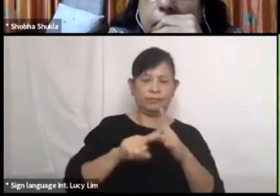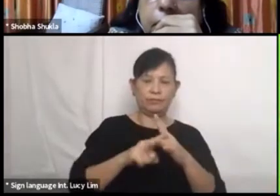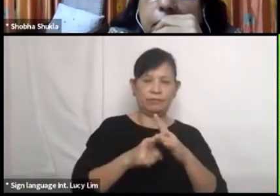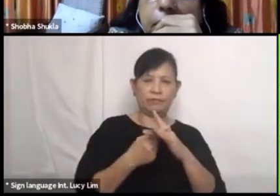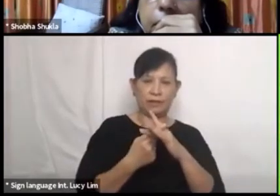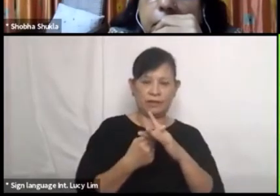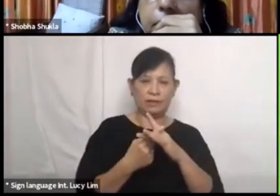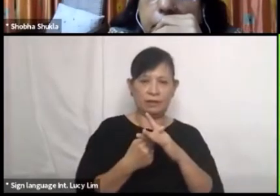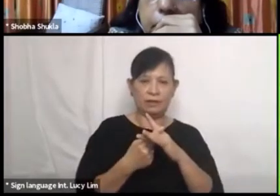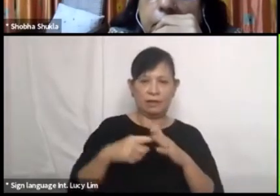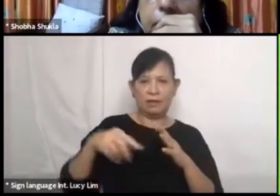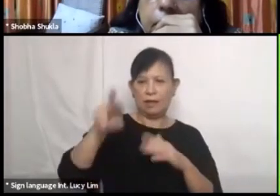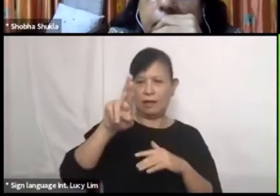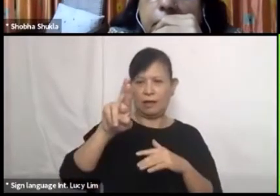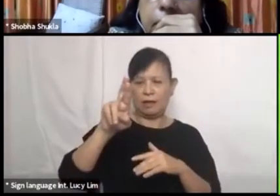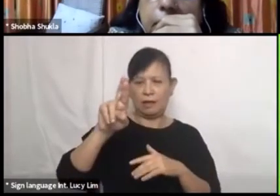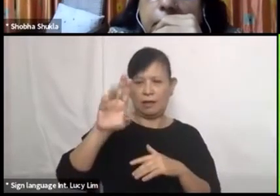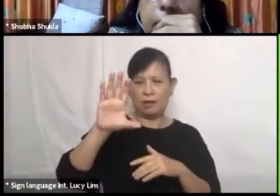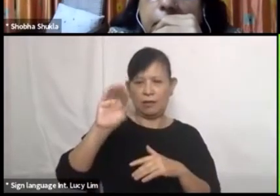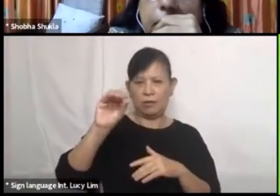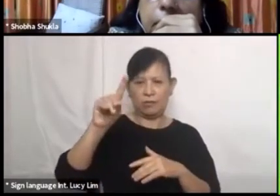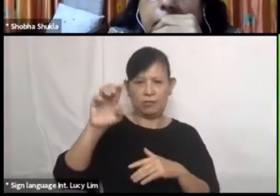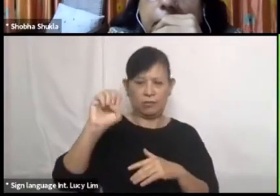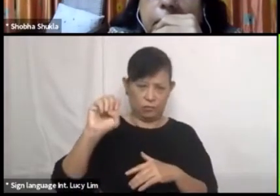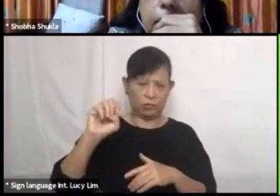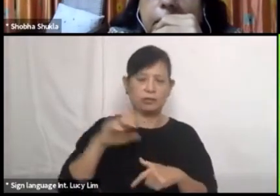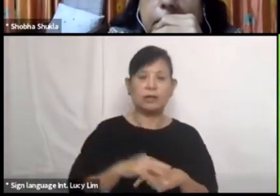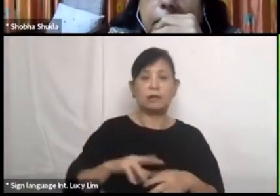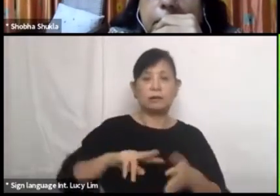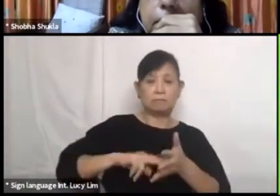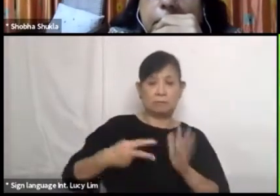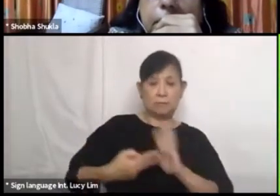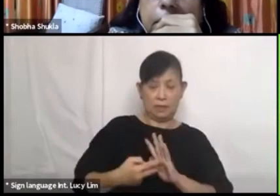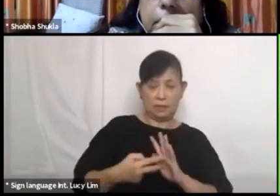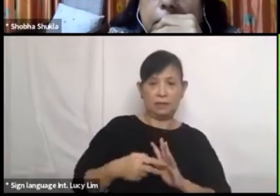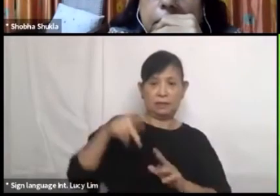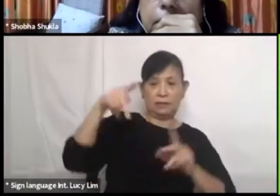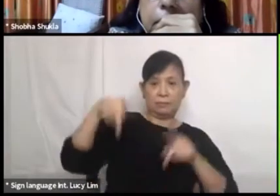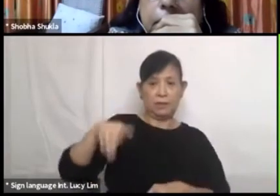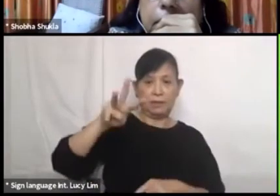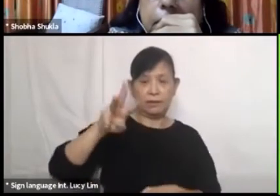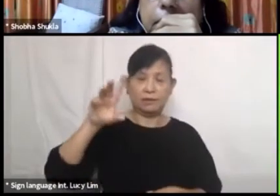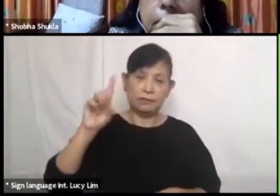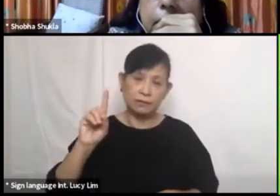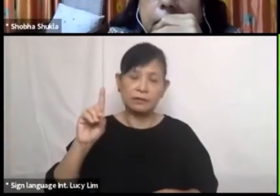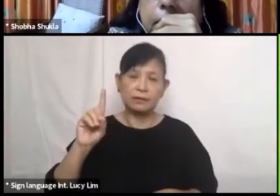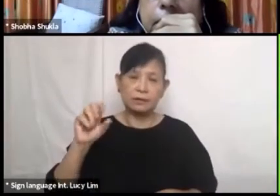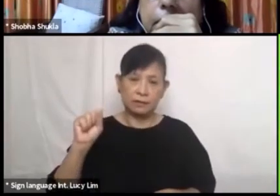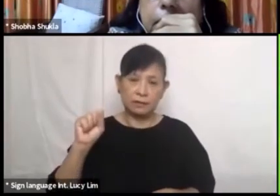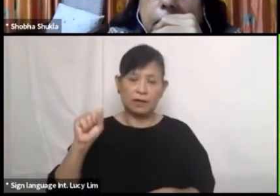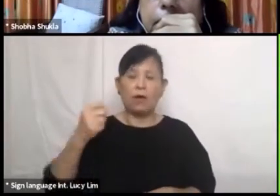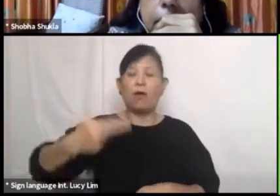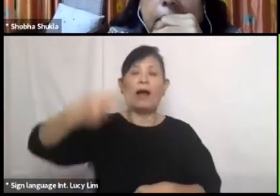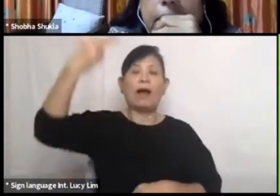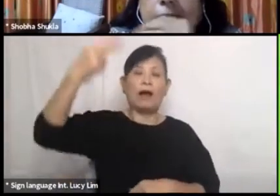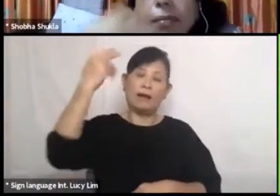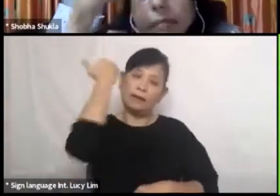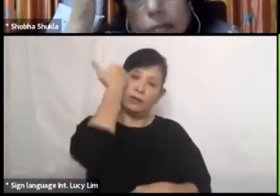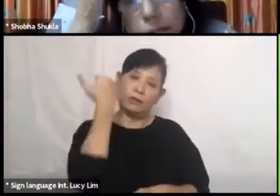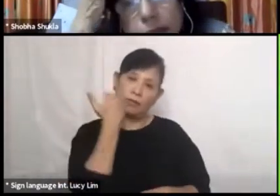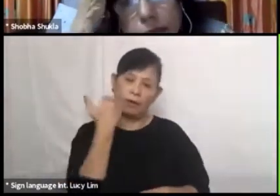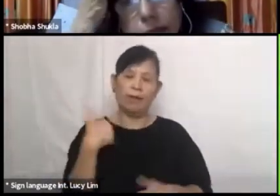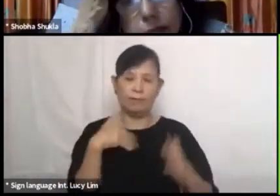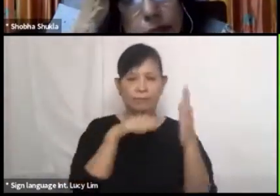not accessible. So if a person with disability has to go out there and seek justice, there is a critical barrier right